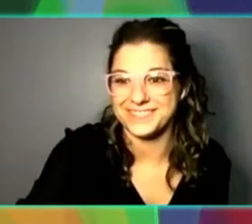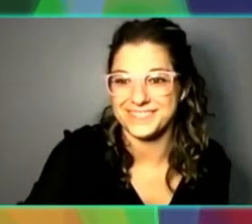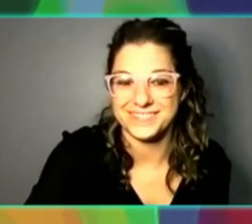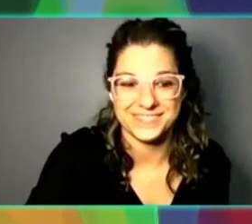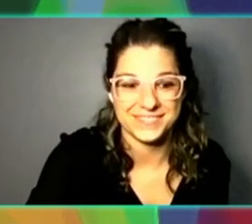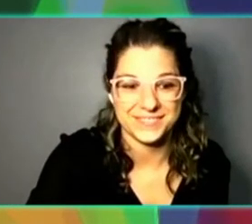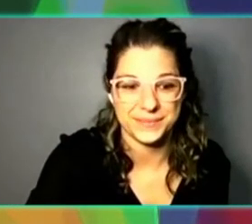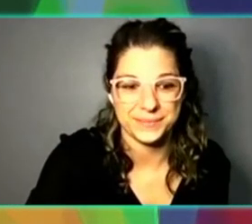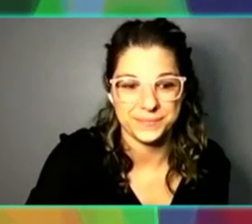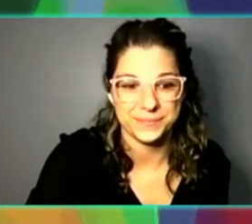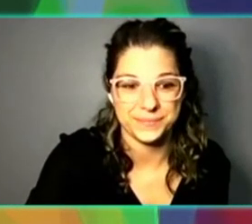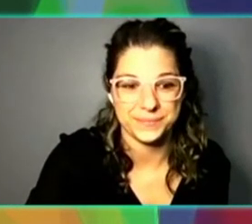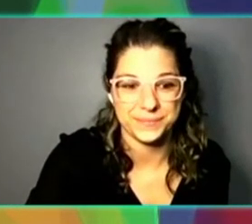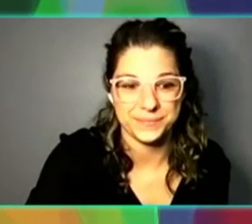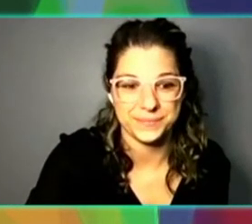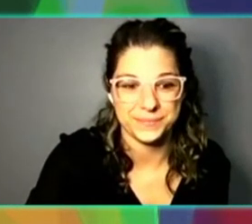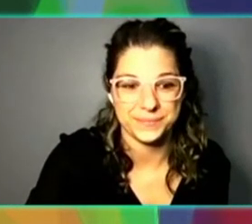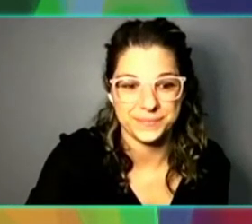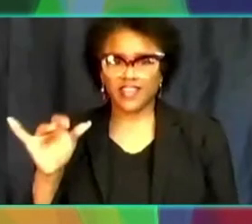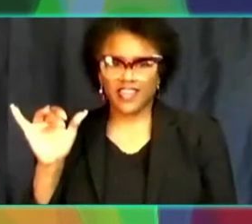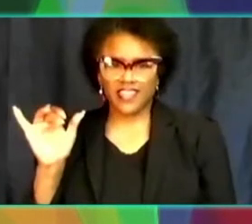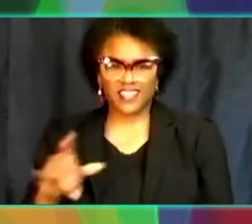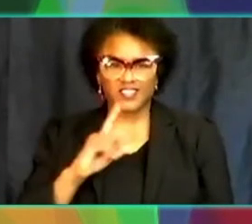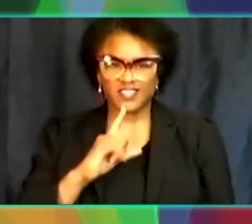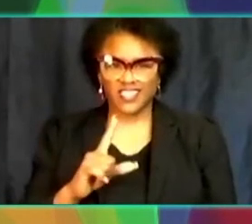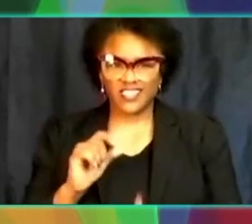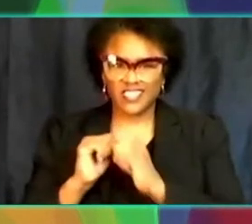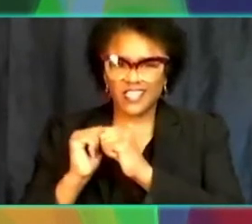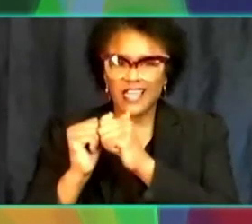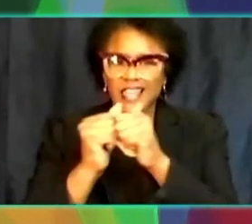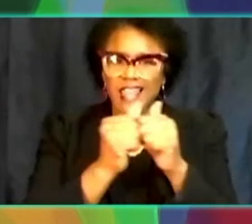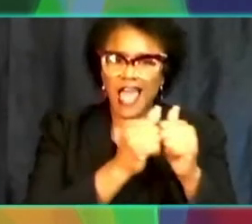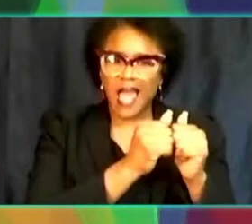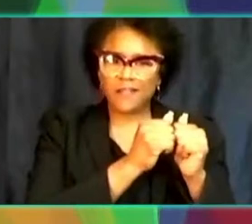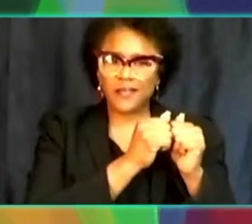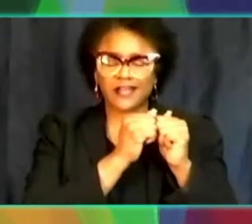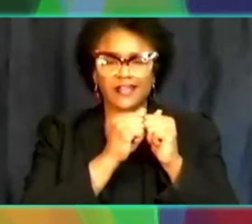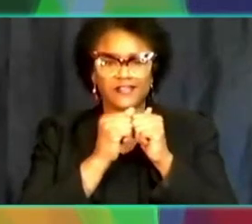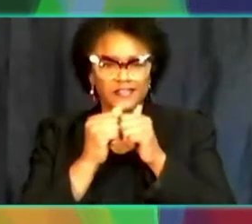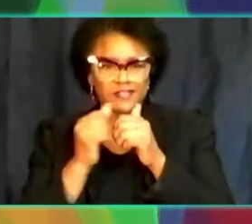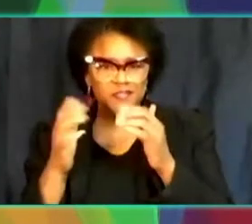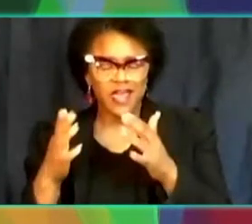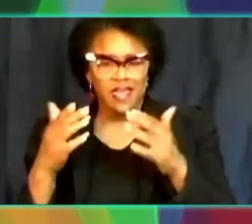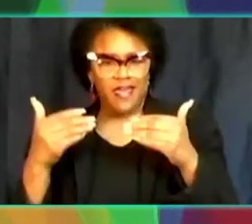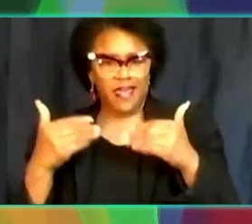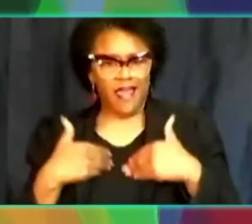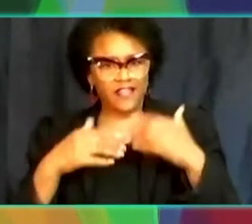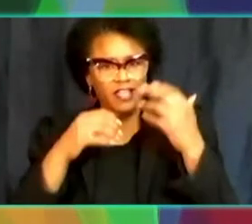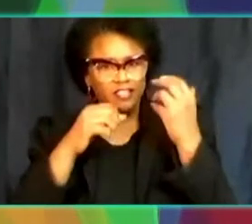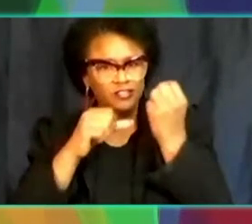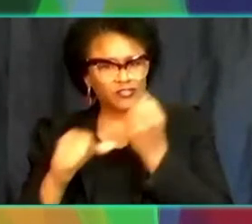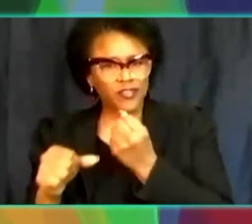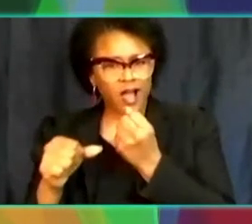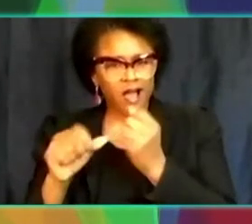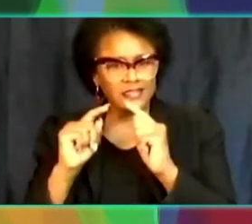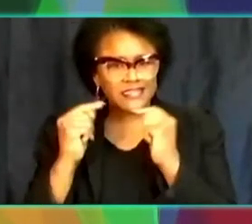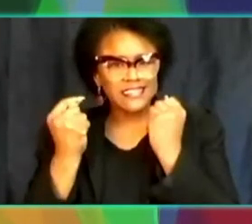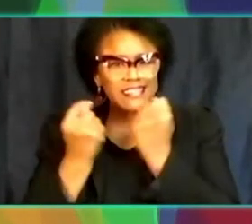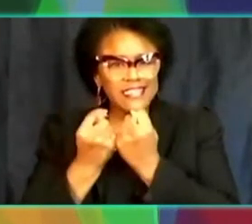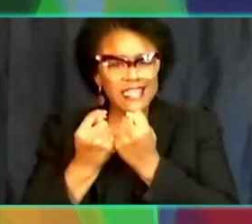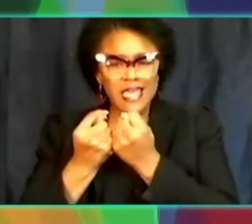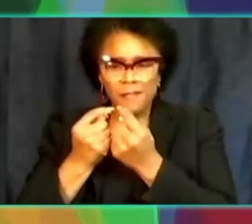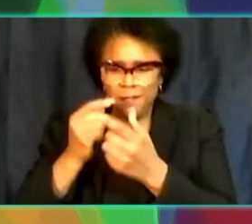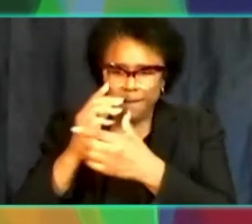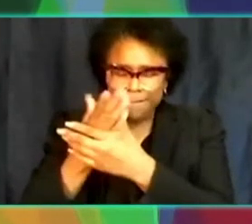That's so good. Such a collaborative medium. I mean, and it's really like having a strong team partnership,